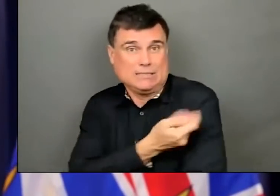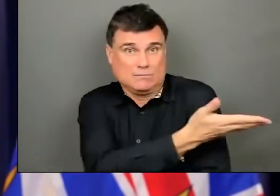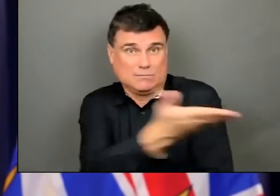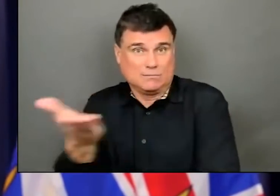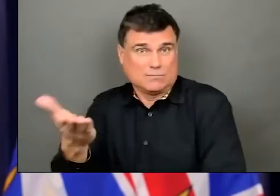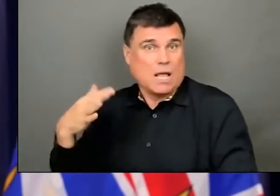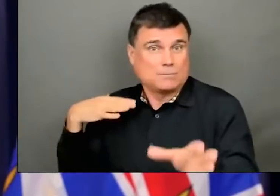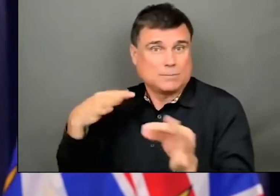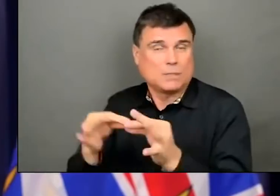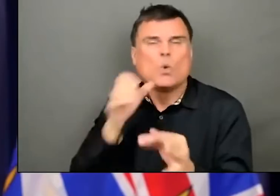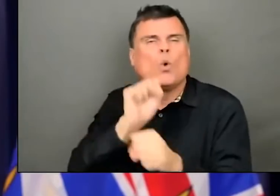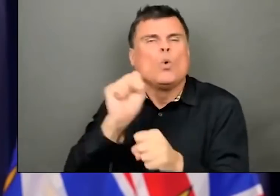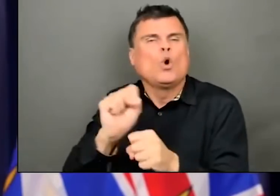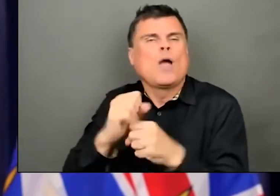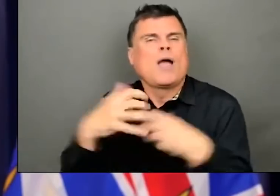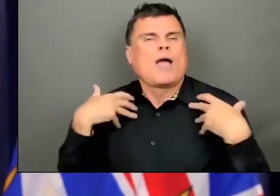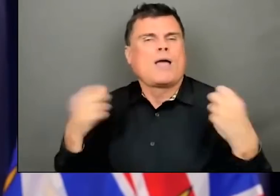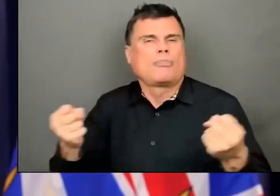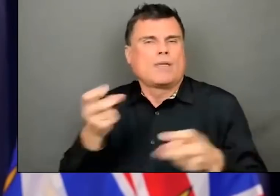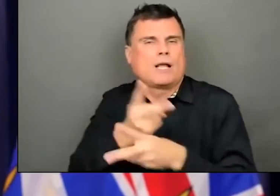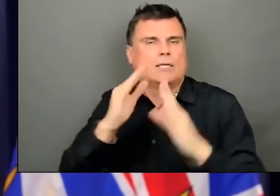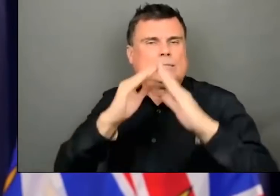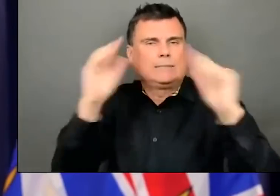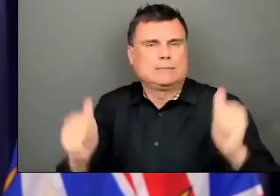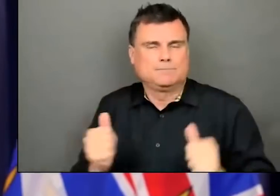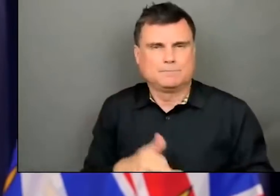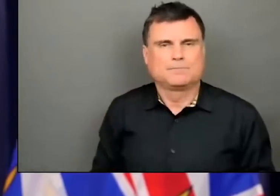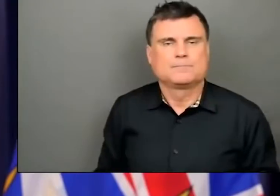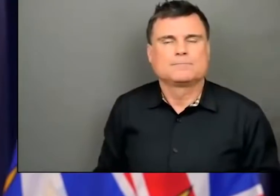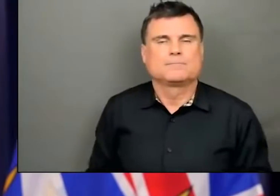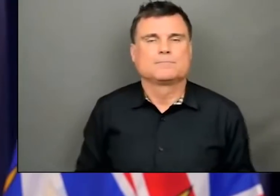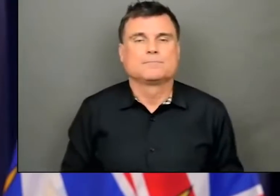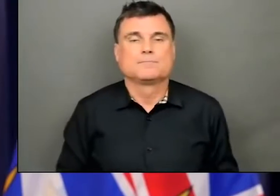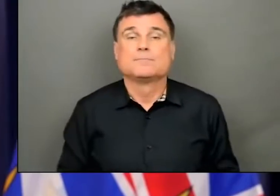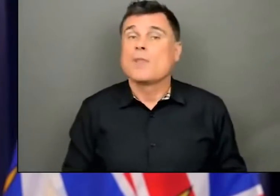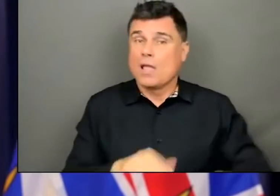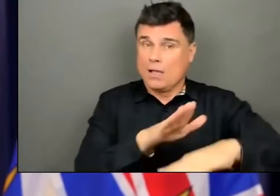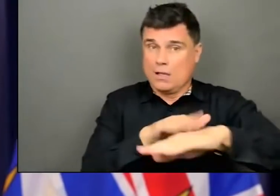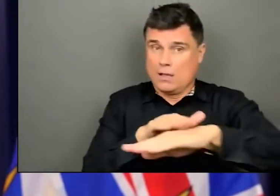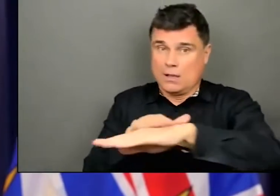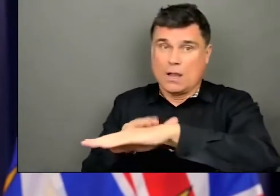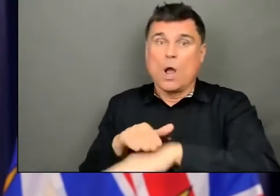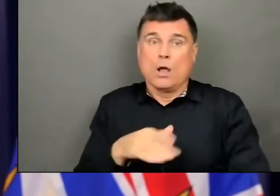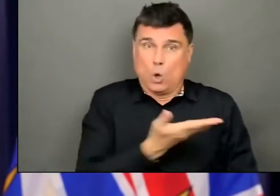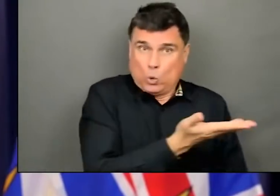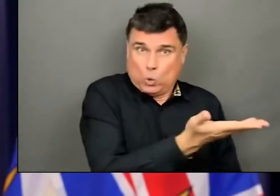and set an example for other employees by requiring all those